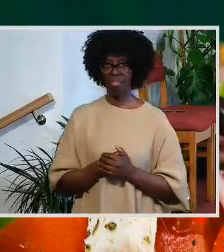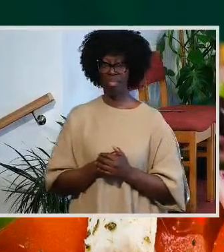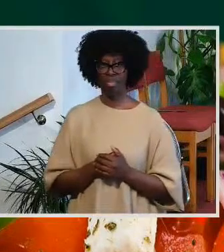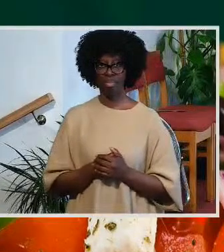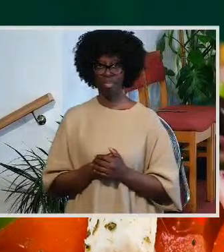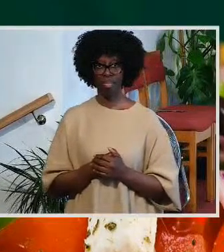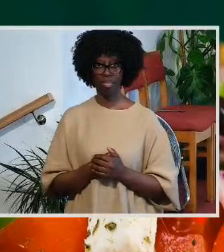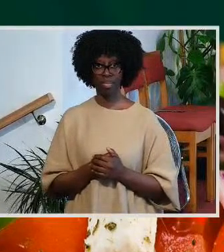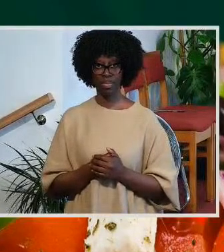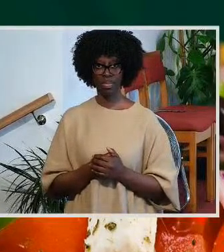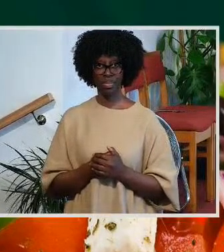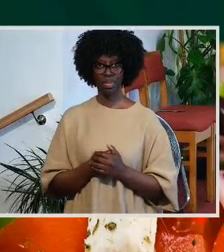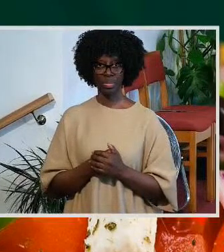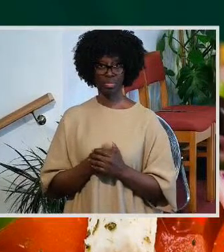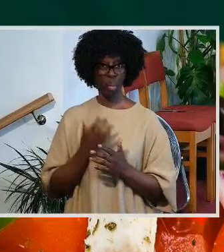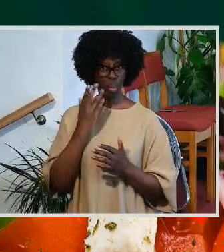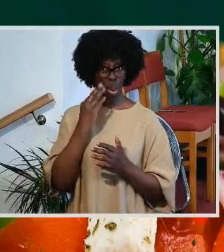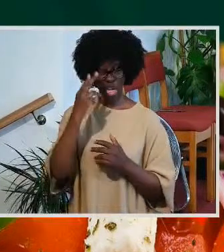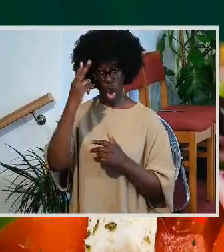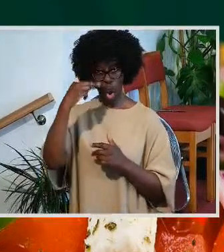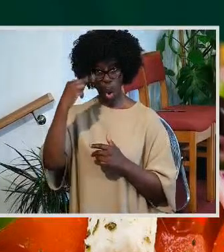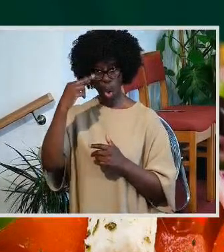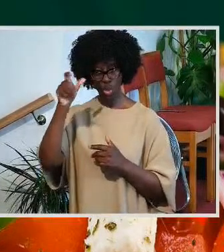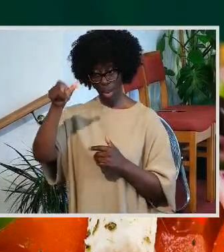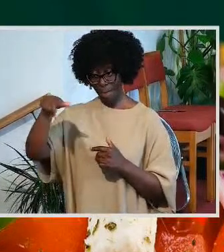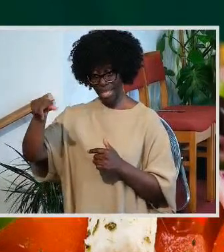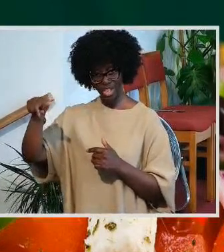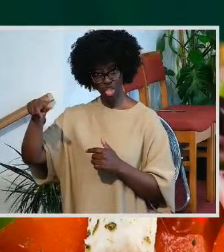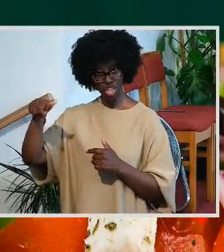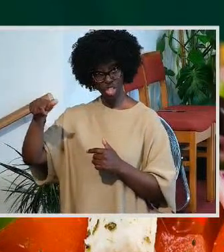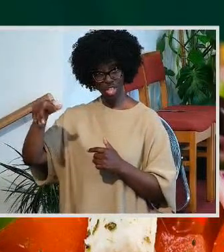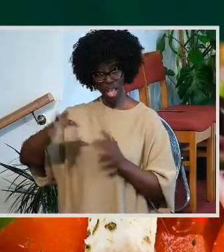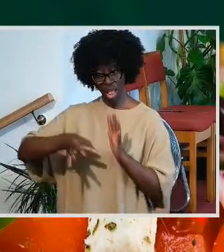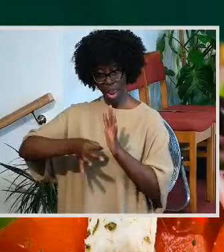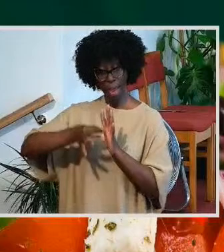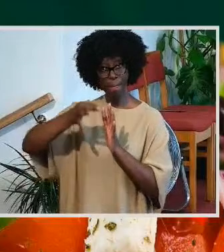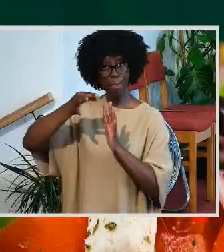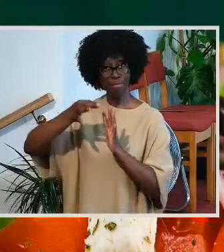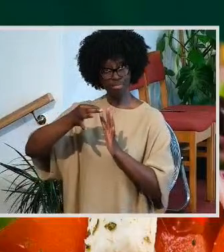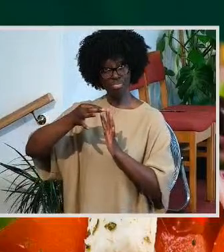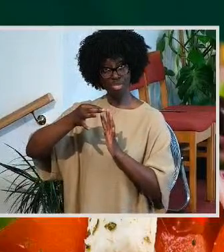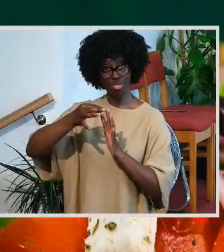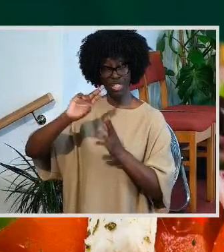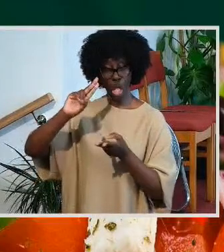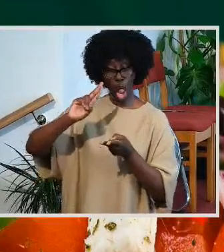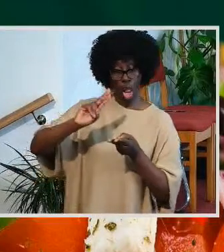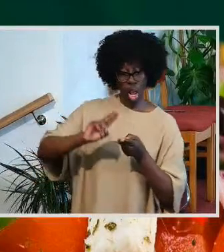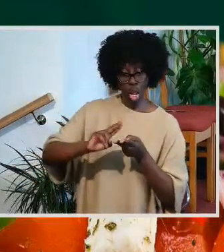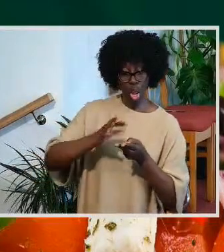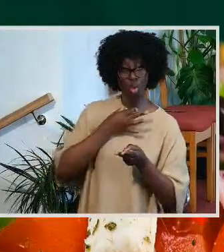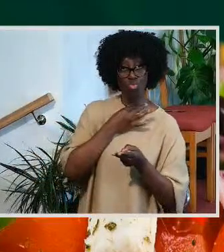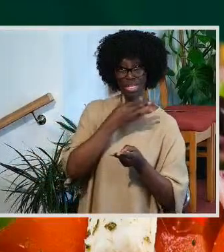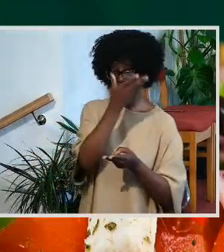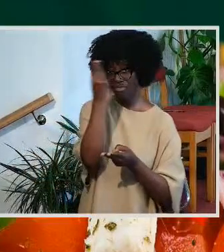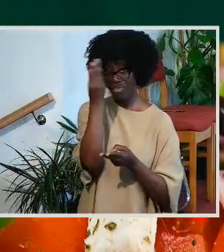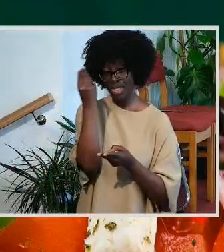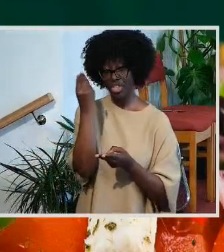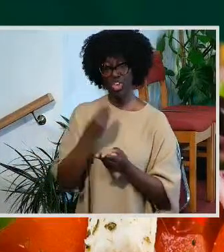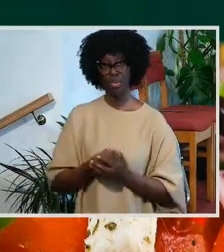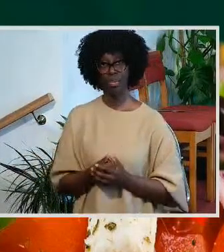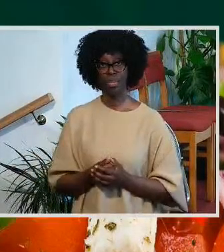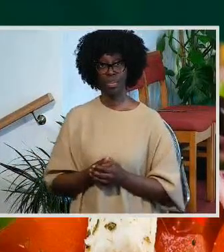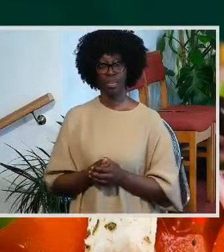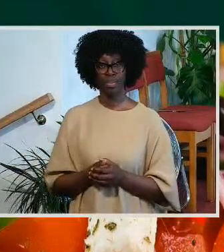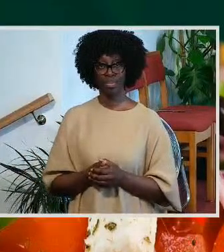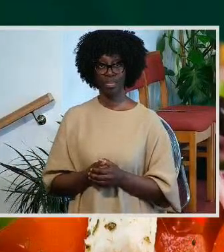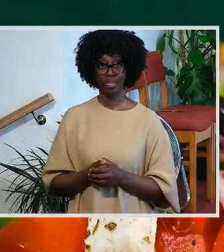in healthy older patients. So meaning that later on in life, you'd hopefully have a lower risk of having dementia.